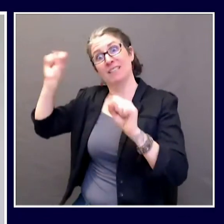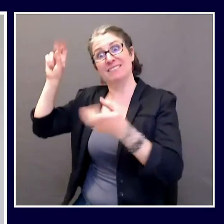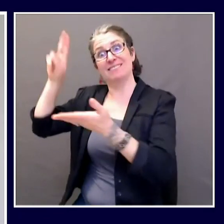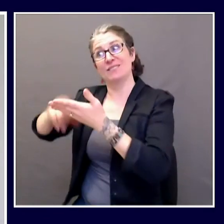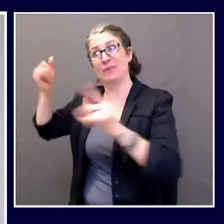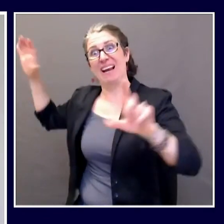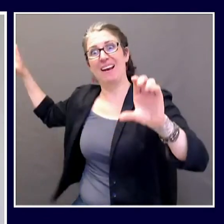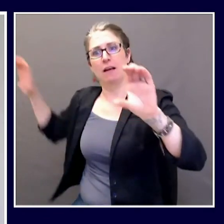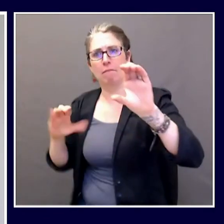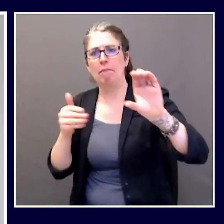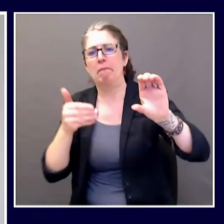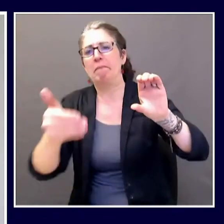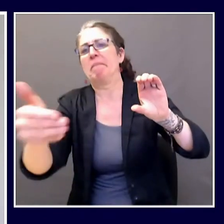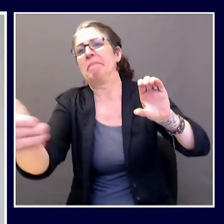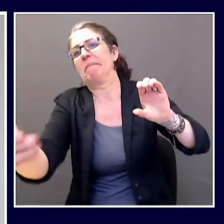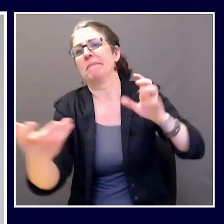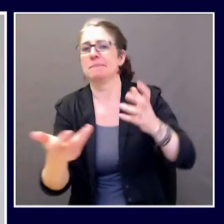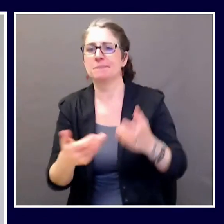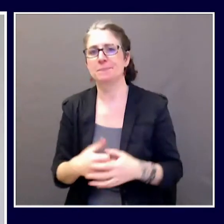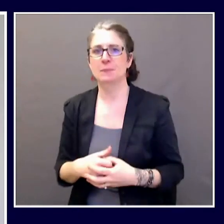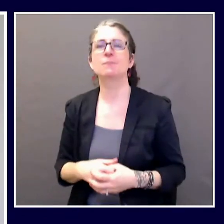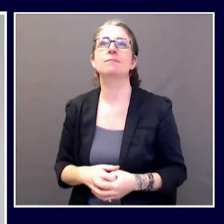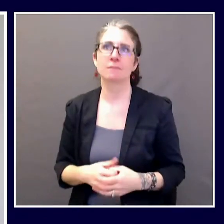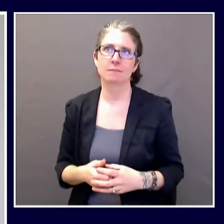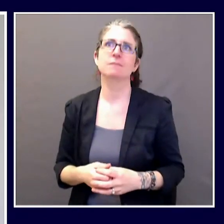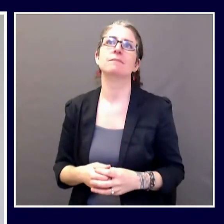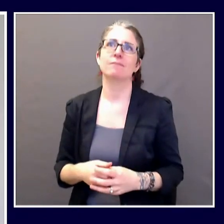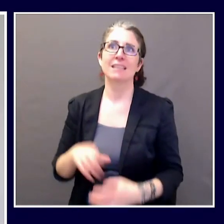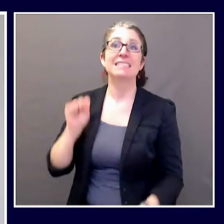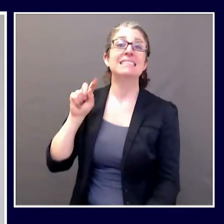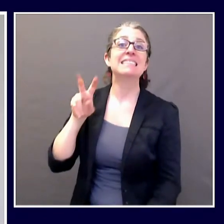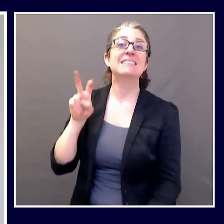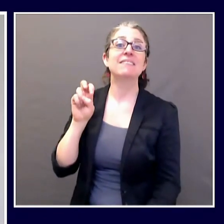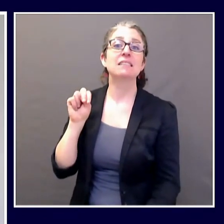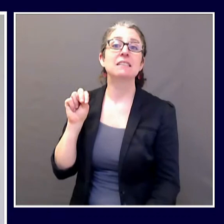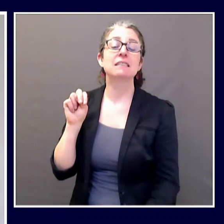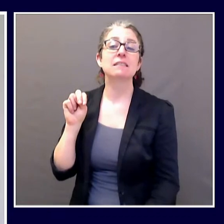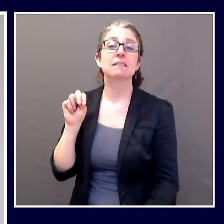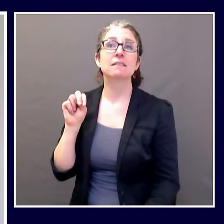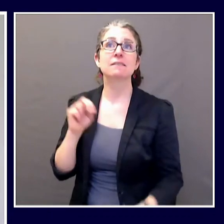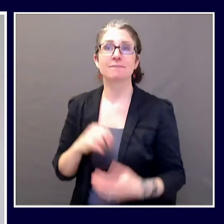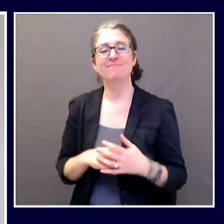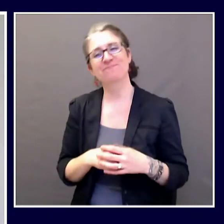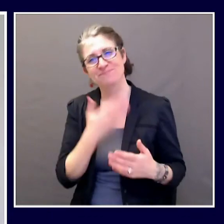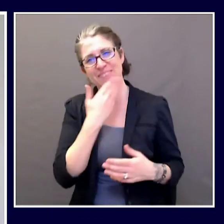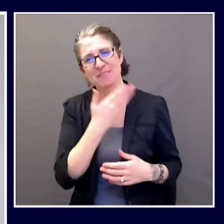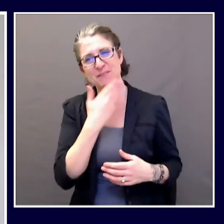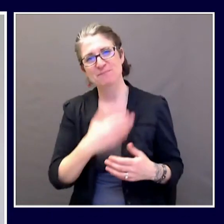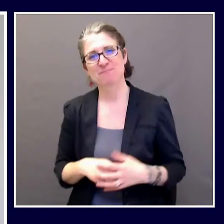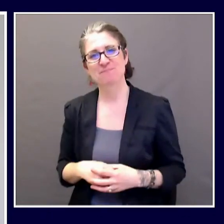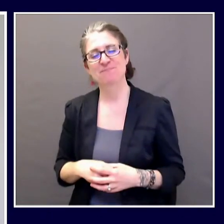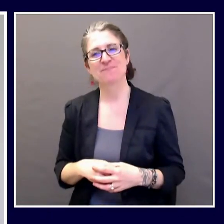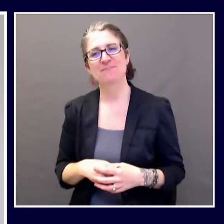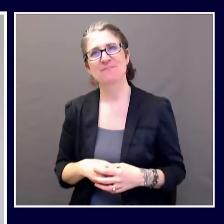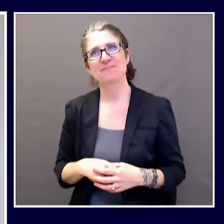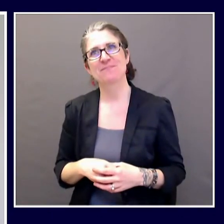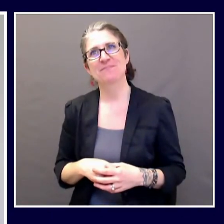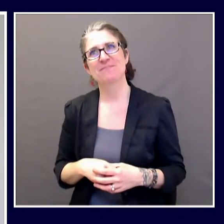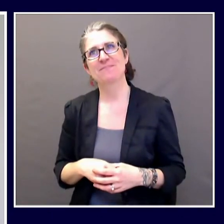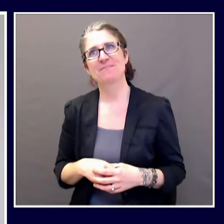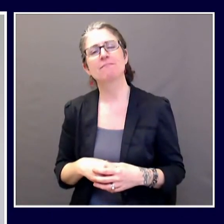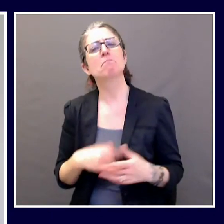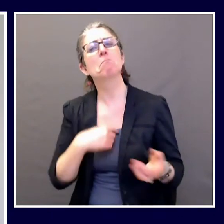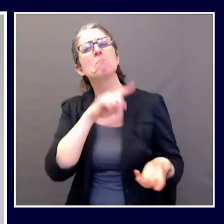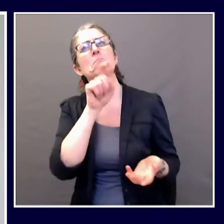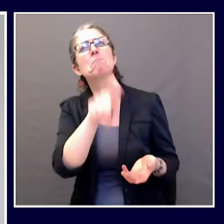Thank you, Dr. Shah and Commissioner Lambrou. I wanted to ask you a question about a topic that Dr. Shah, you raised a year ago.